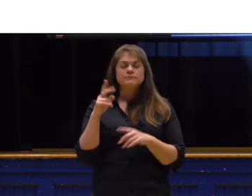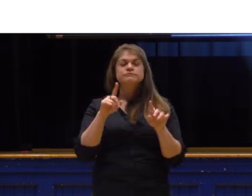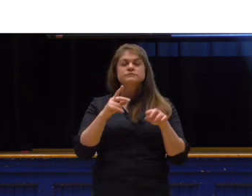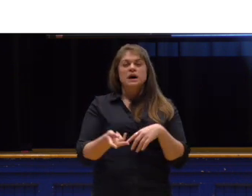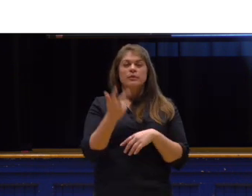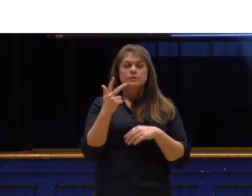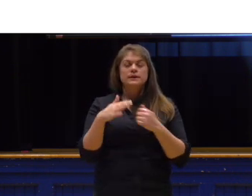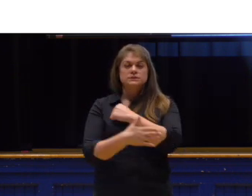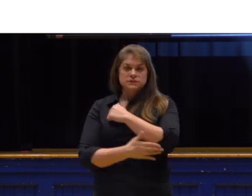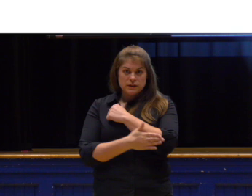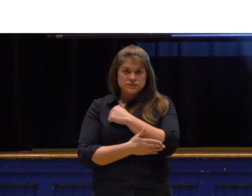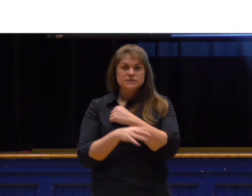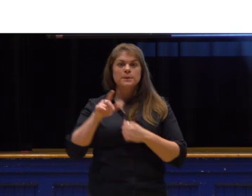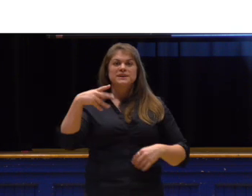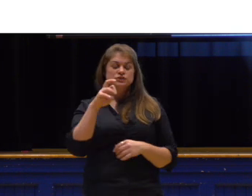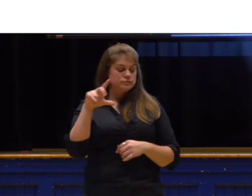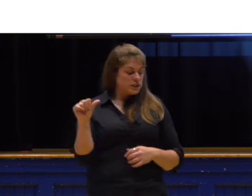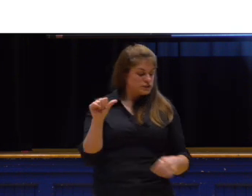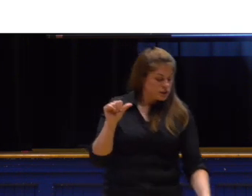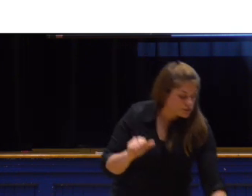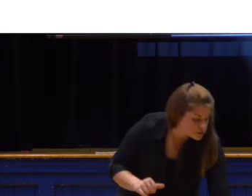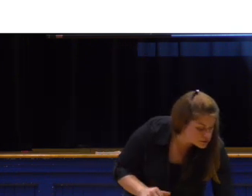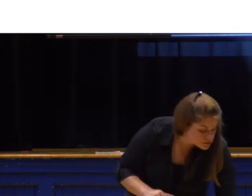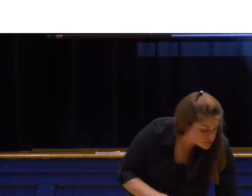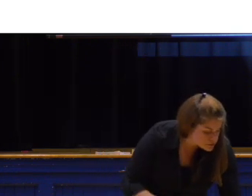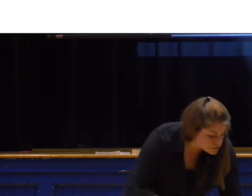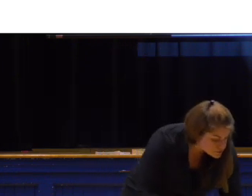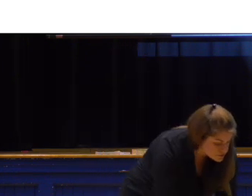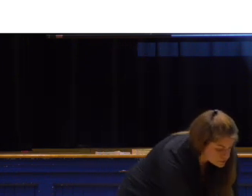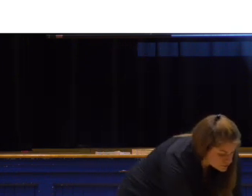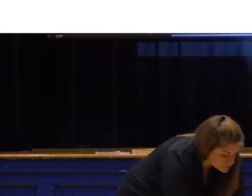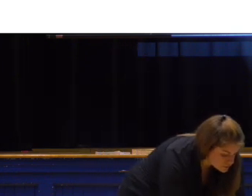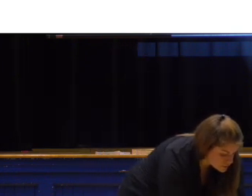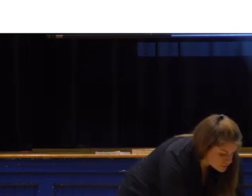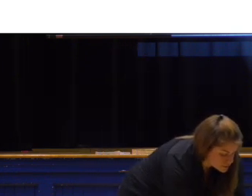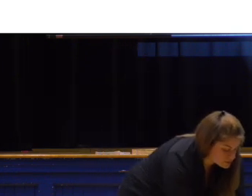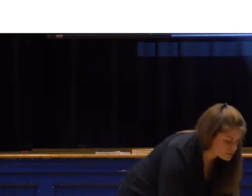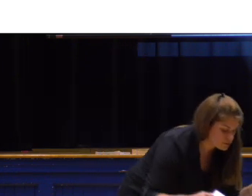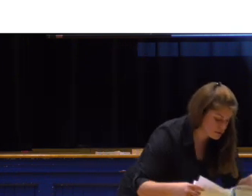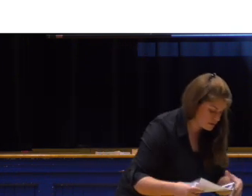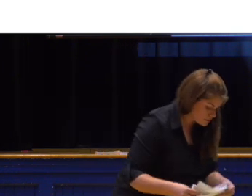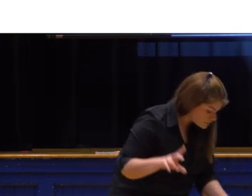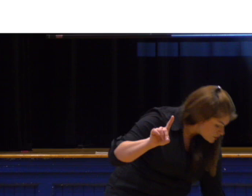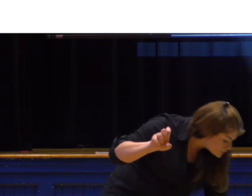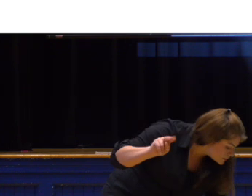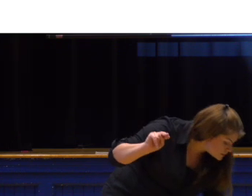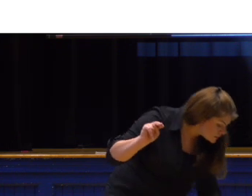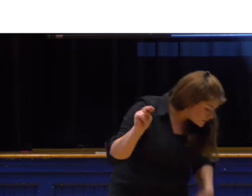counties, Patricia Leavenworth is the District 2 Highway Director. John Donahue is the district construction engineer.